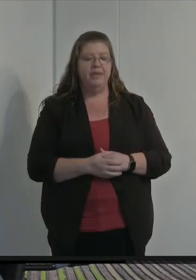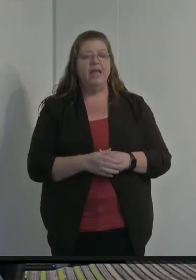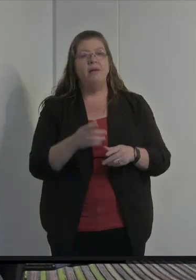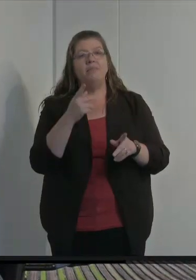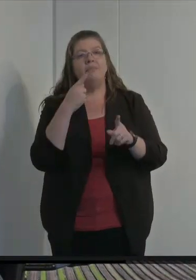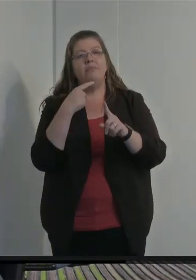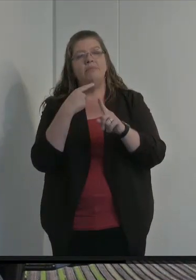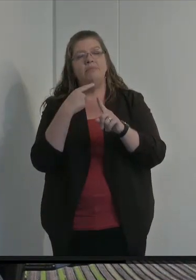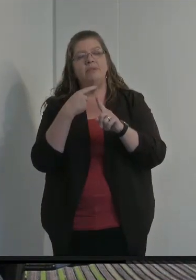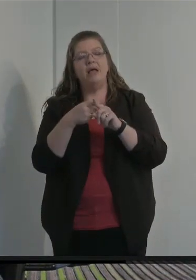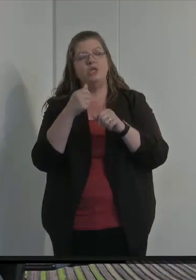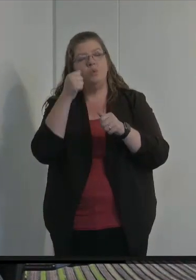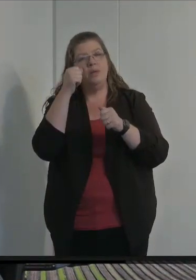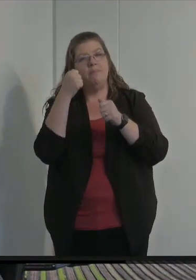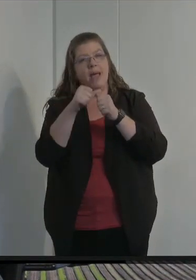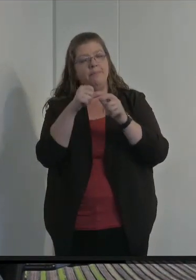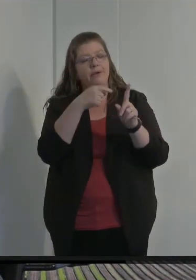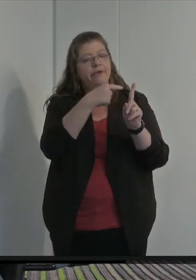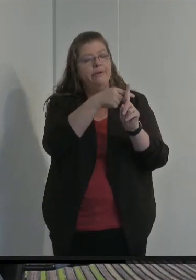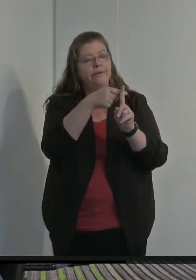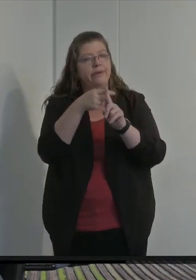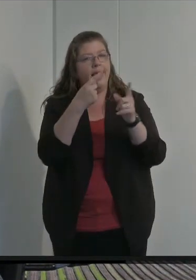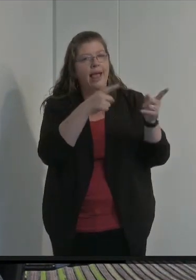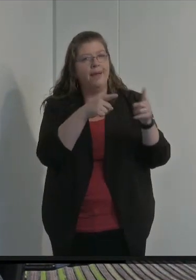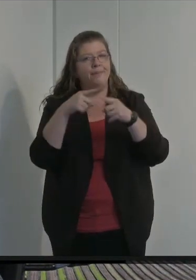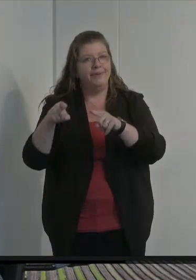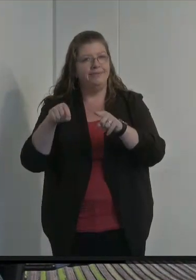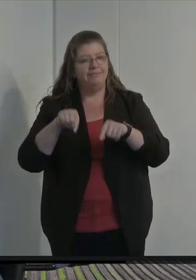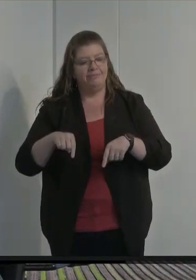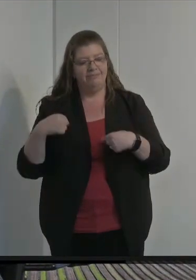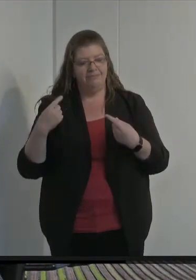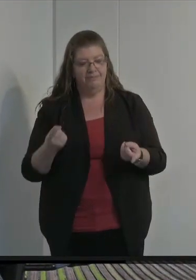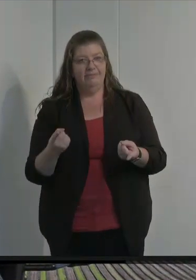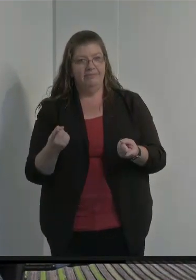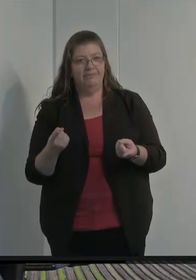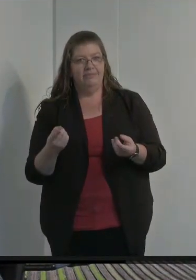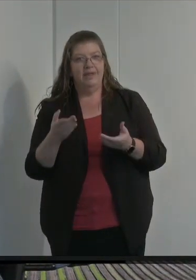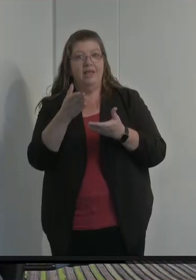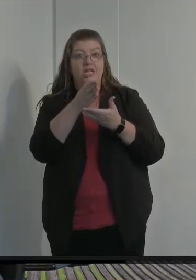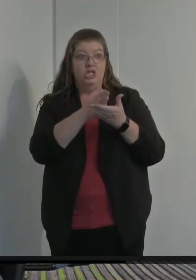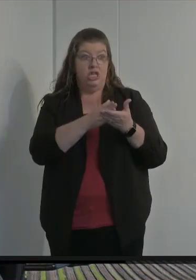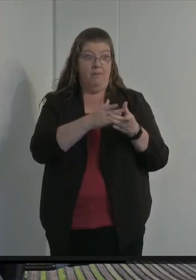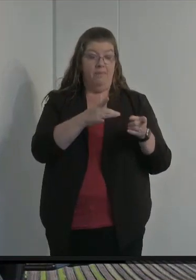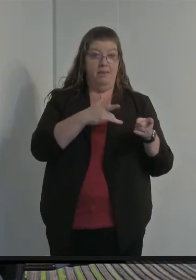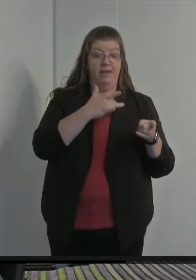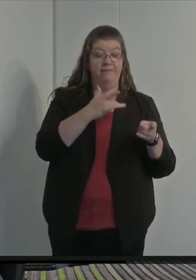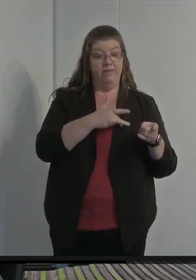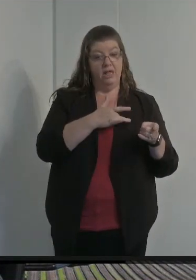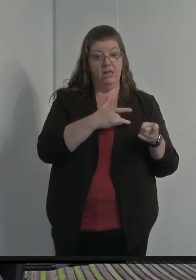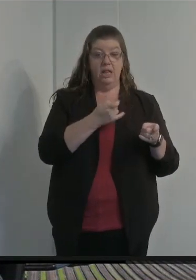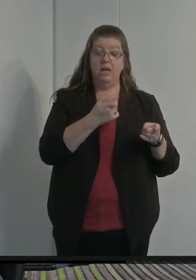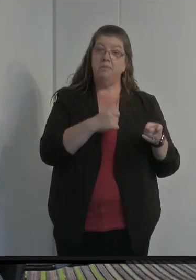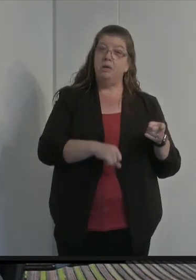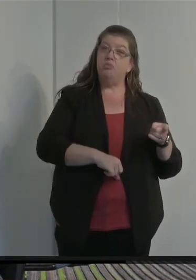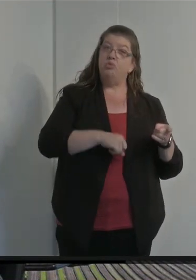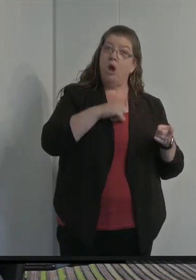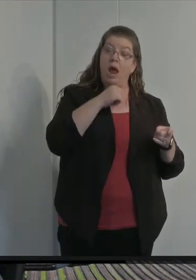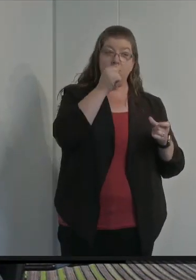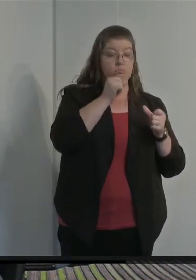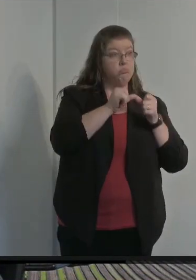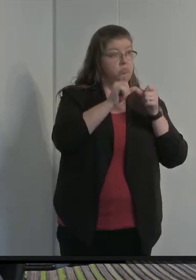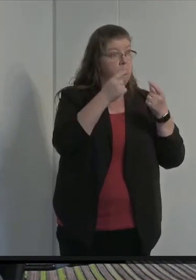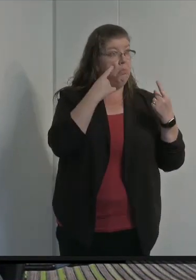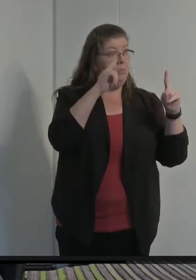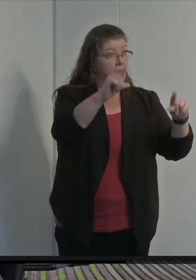silver linings as we continue through this together. Some may be feeling a sense of pride in enduring and